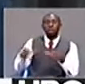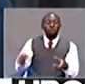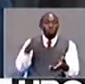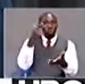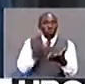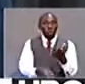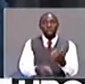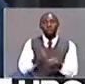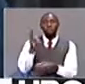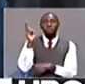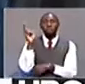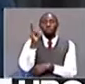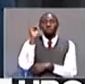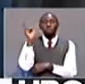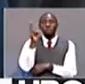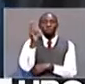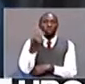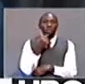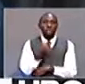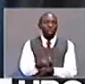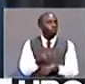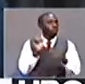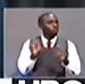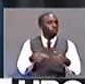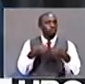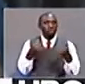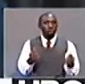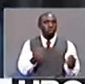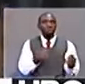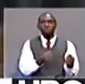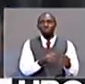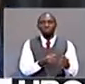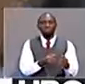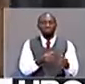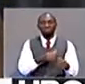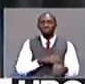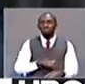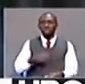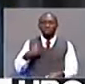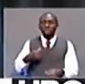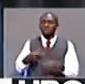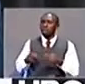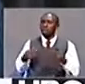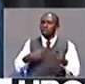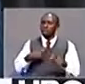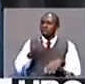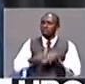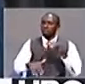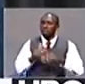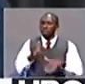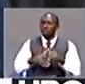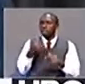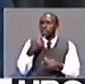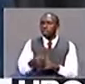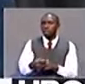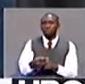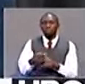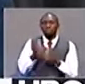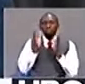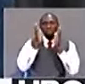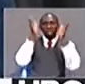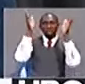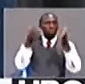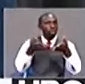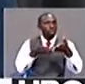has said, you cannot object. But the Pope has never said that you, Archbishop, die. But once he brought him to Kampala,